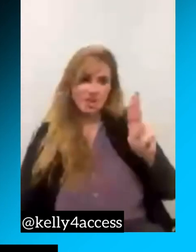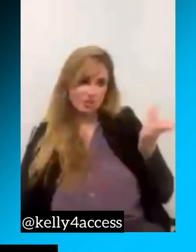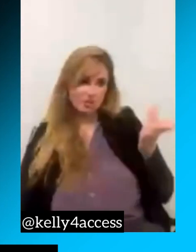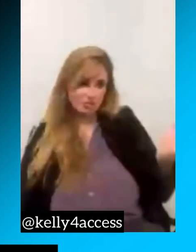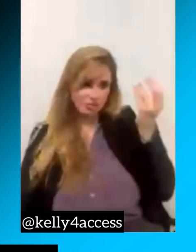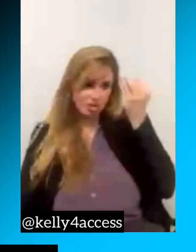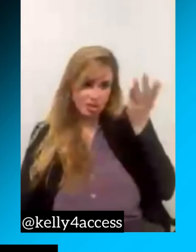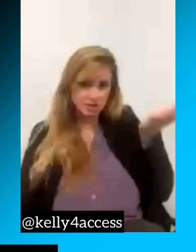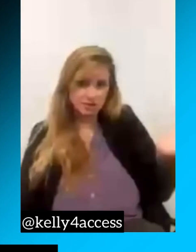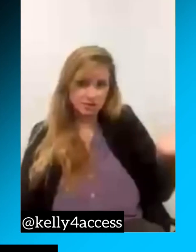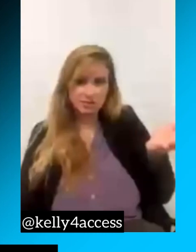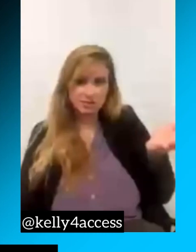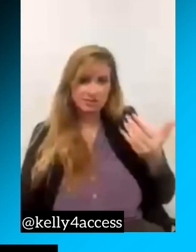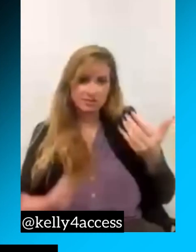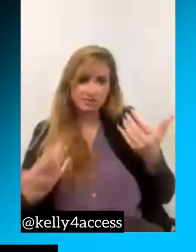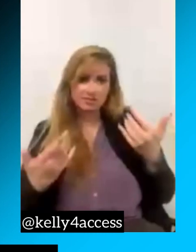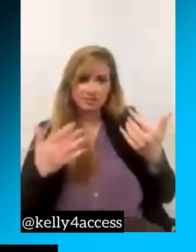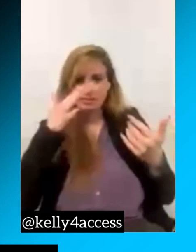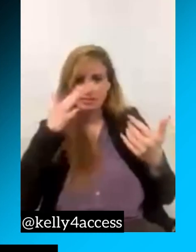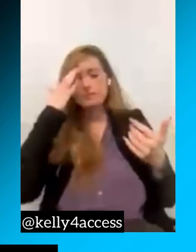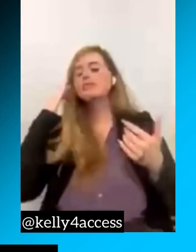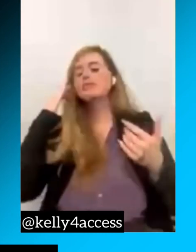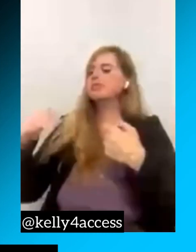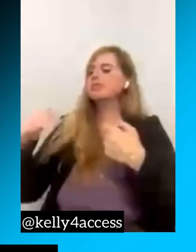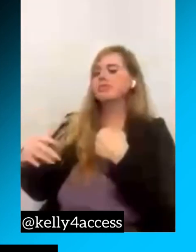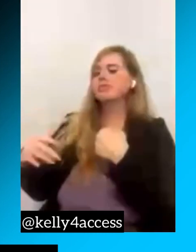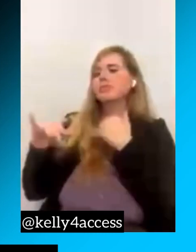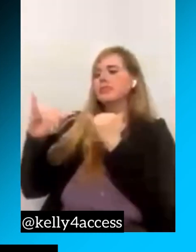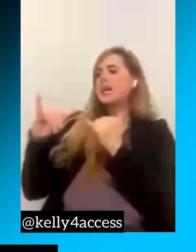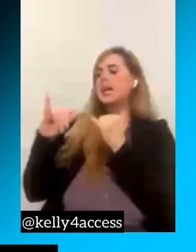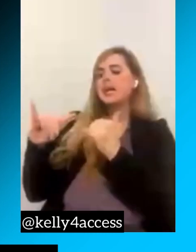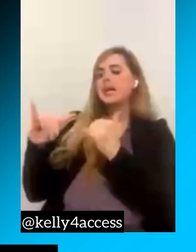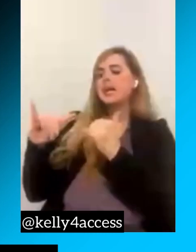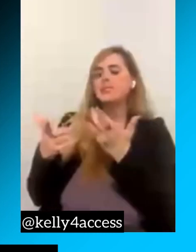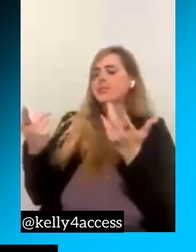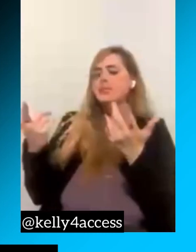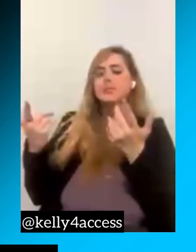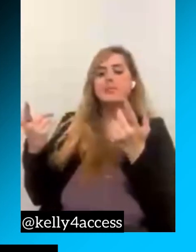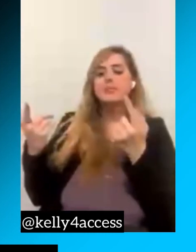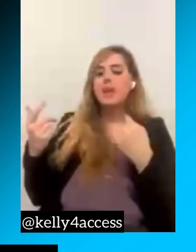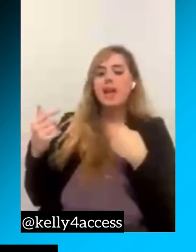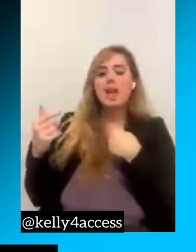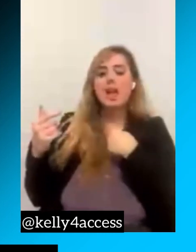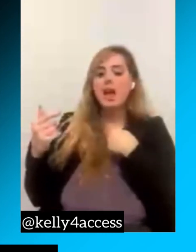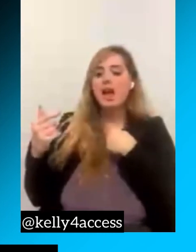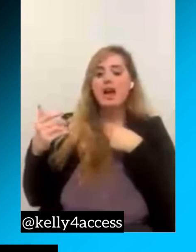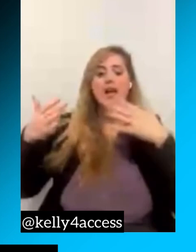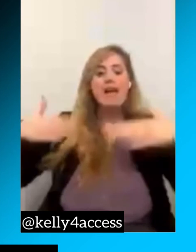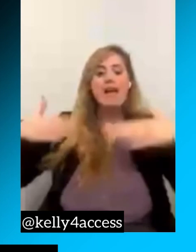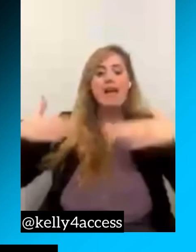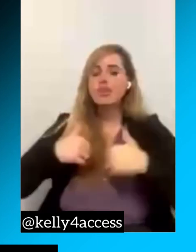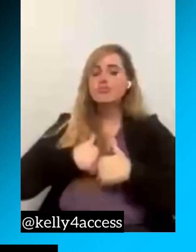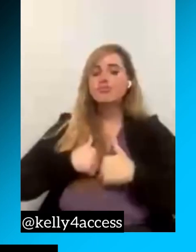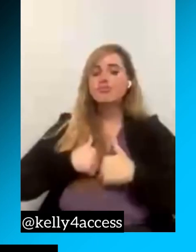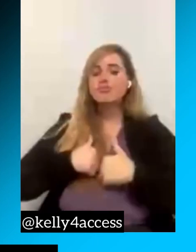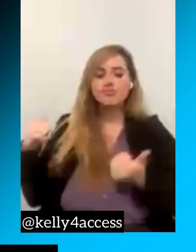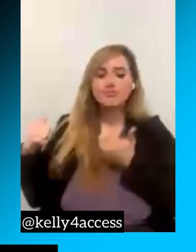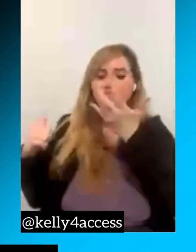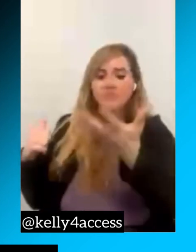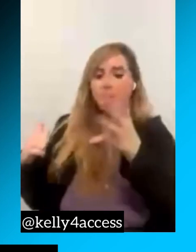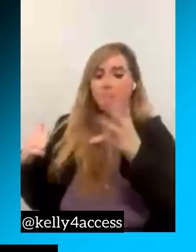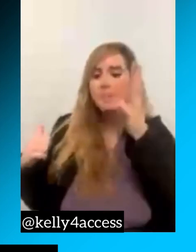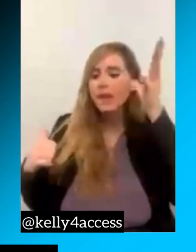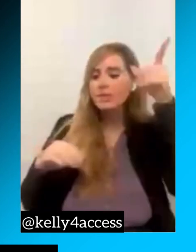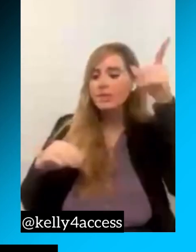question. I'm on the same page as you. I haven't come out to my parents about